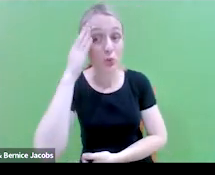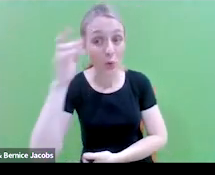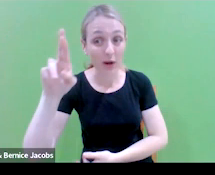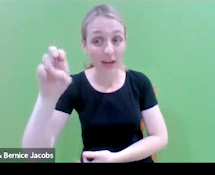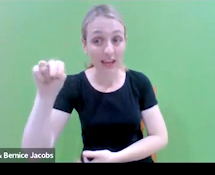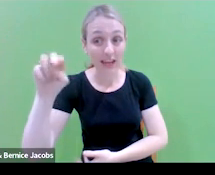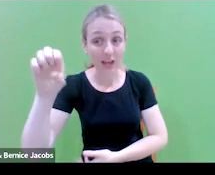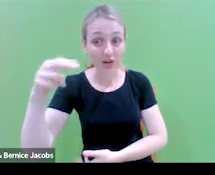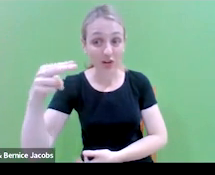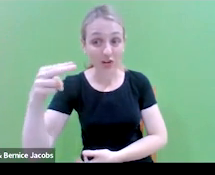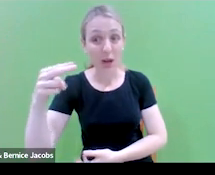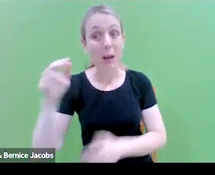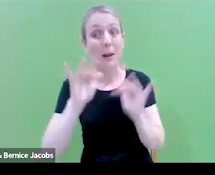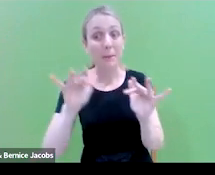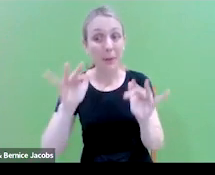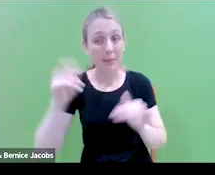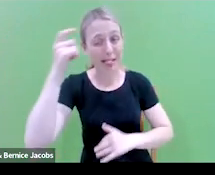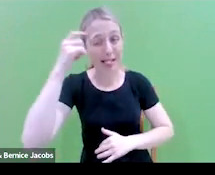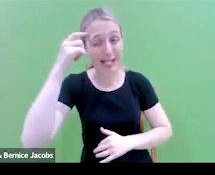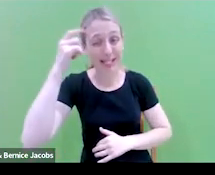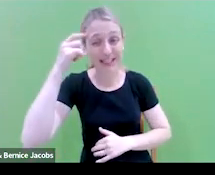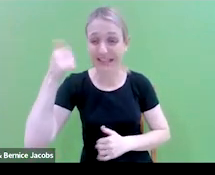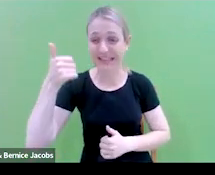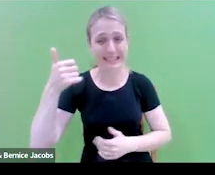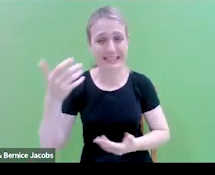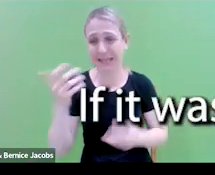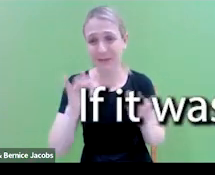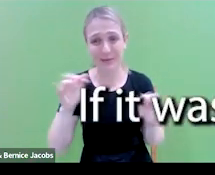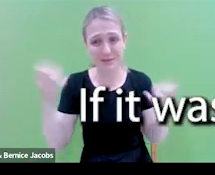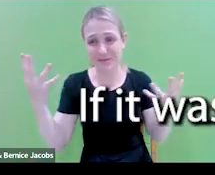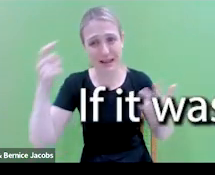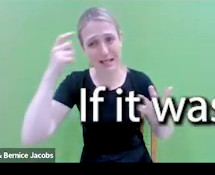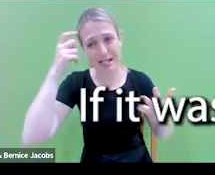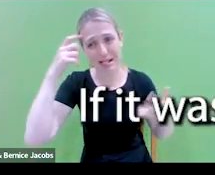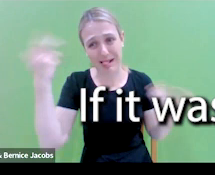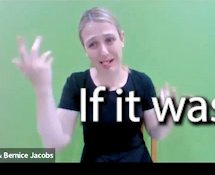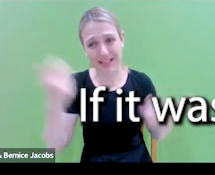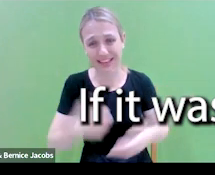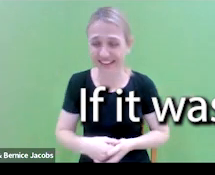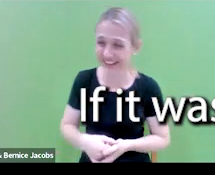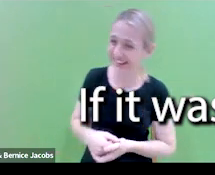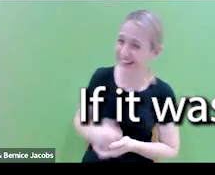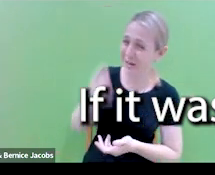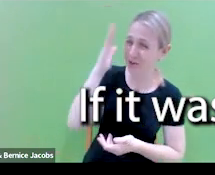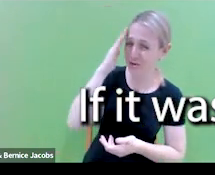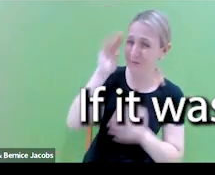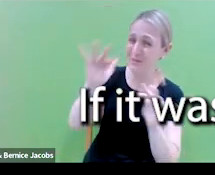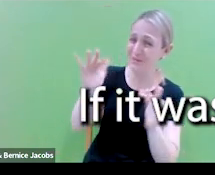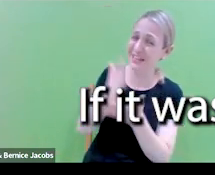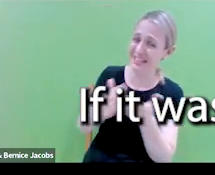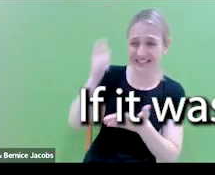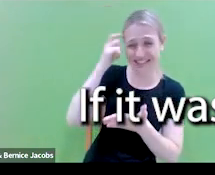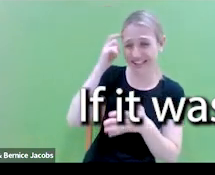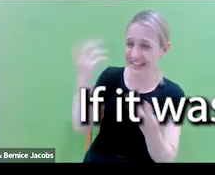Rainesh, common sense is not as common as we'd like it to be. If it was as common, it wouldn't be called common sense, right?